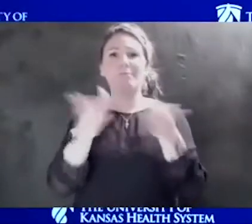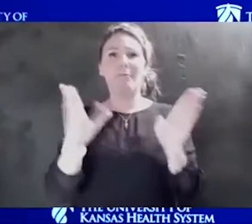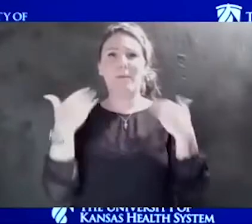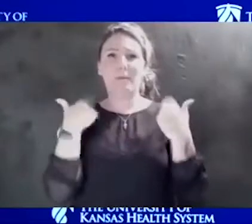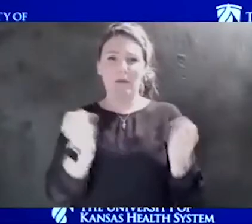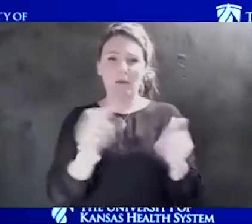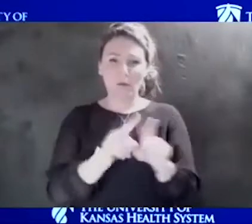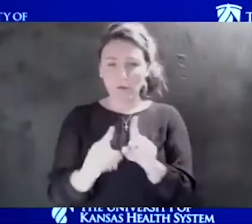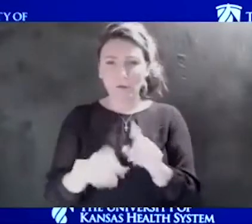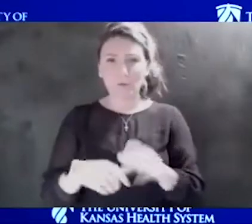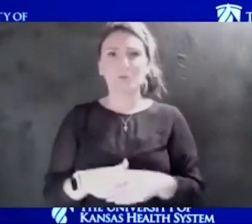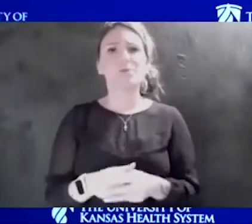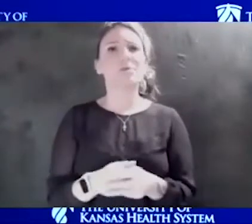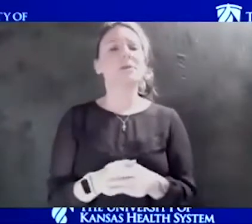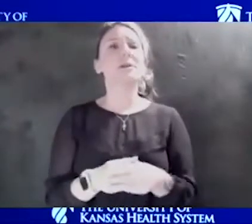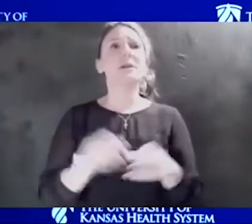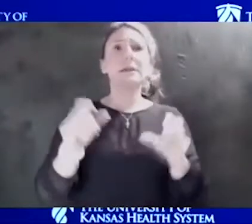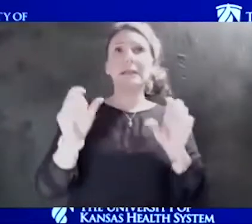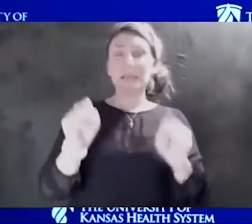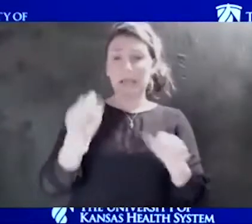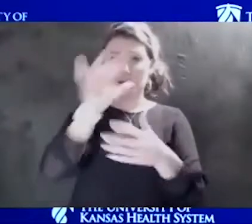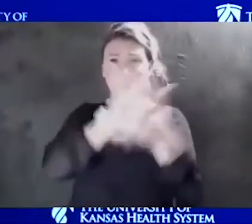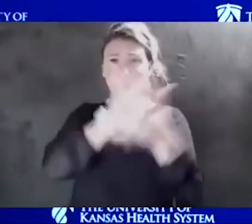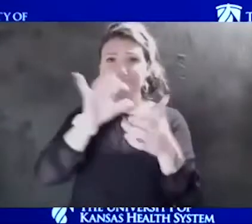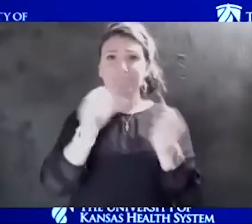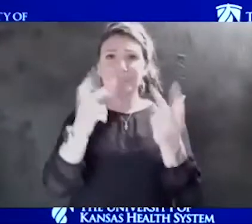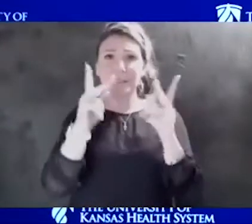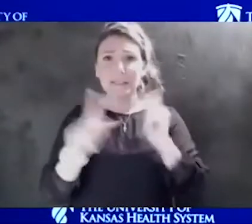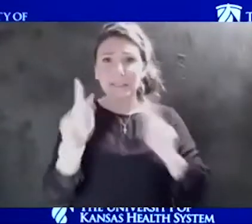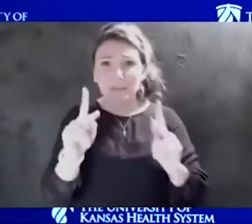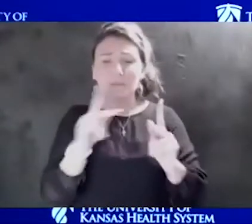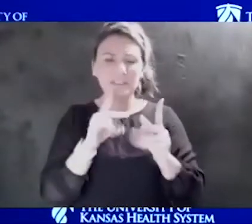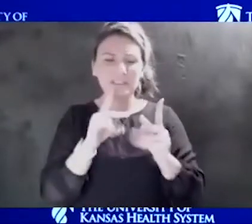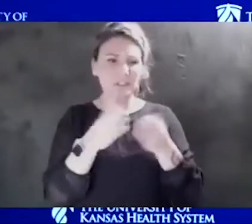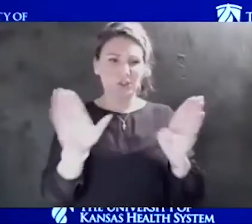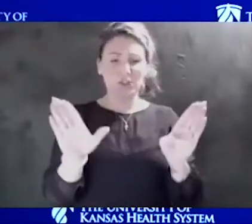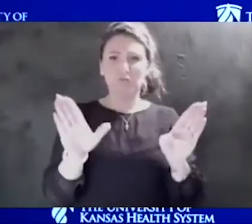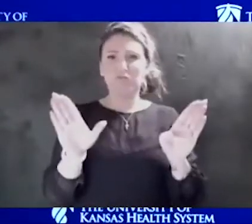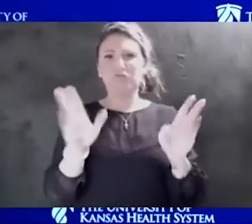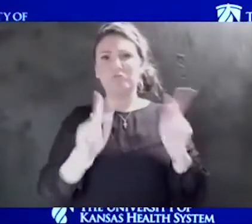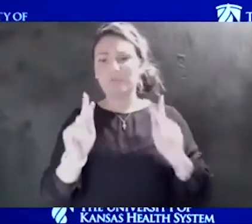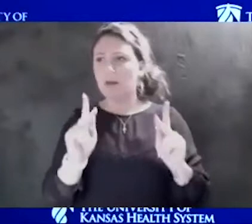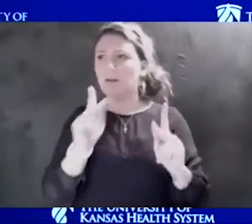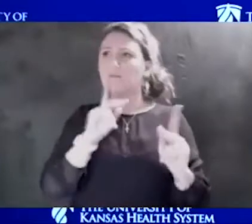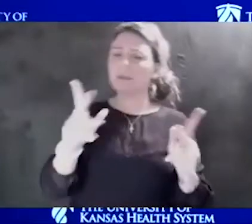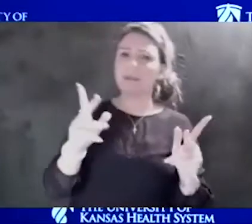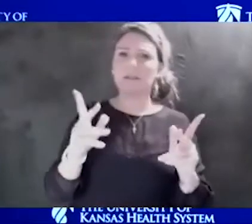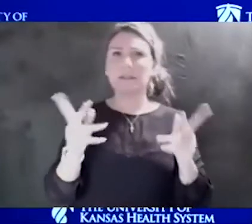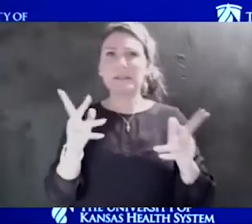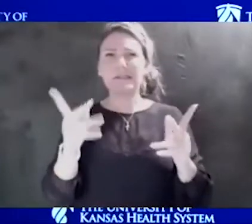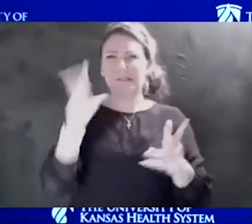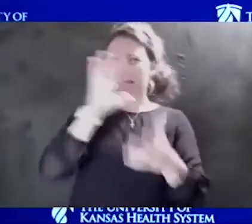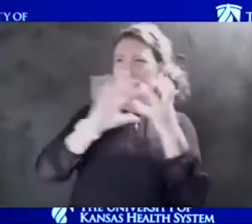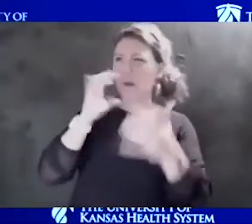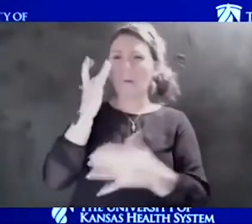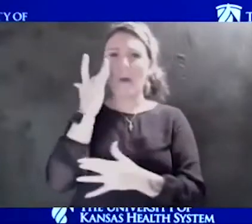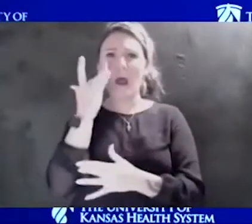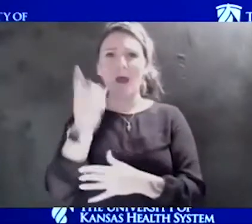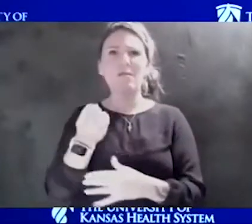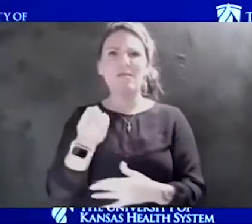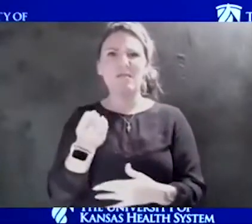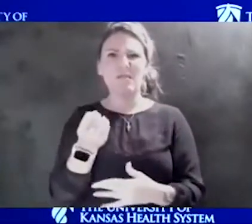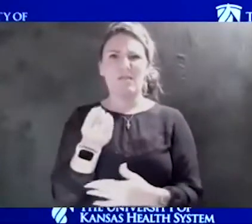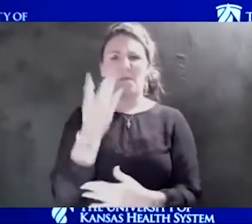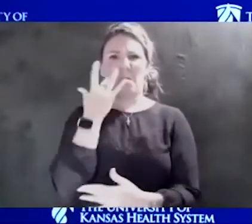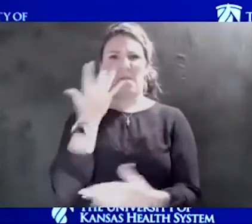can confuse a lot of people, the general public, lay people, just because they say, well, now I'm vaccinated, why do I have to get